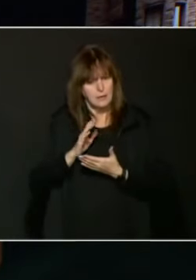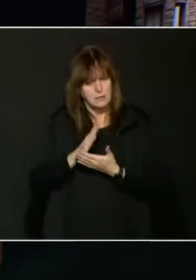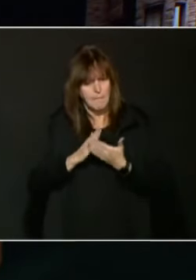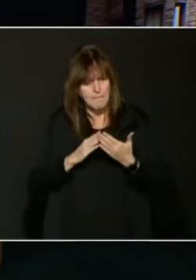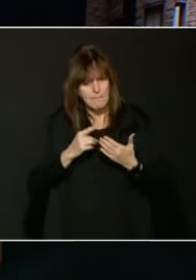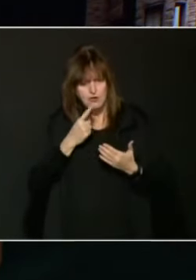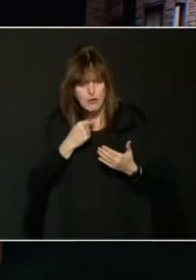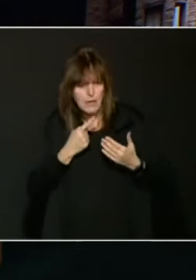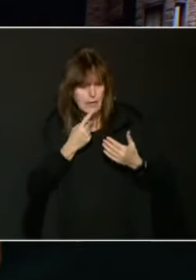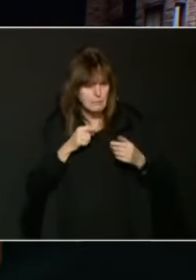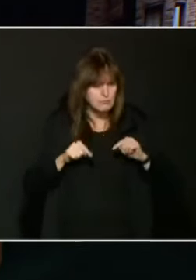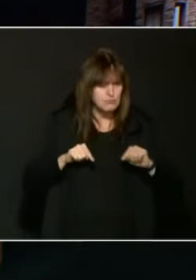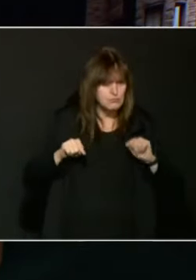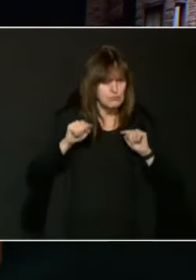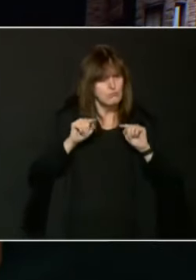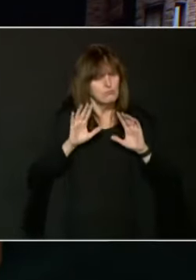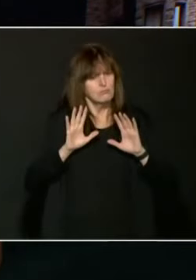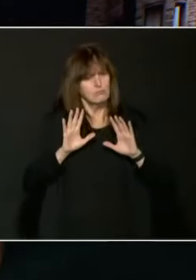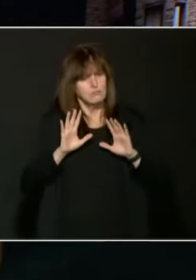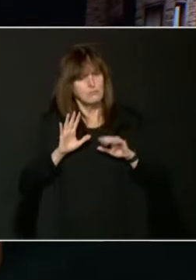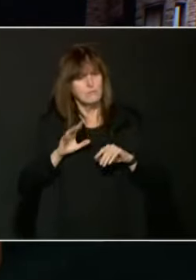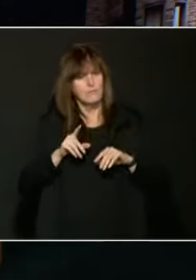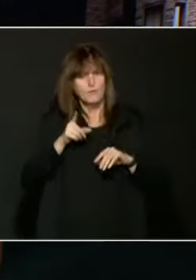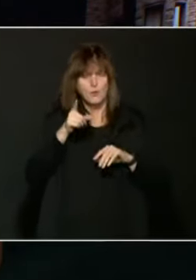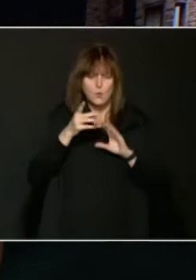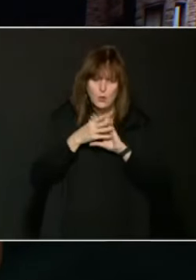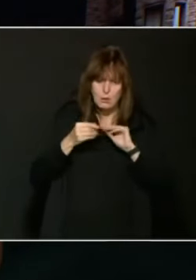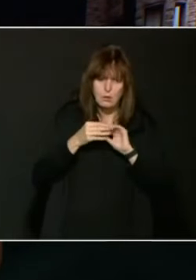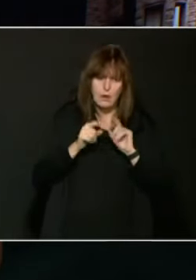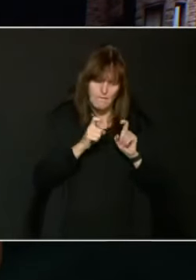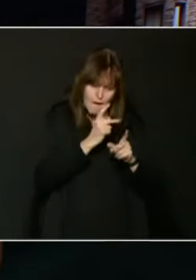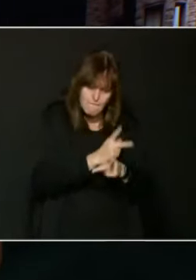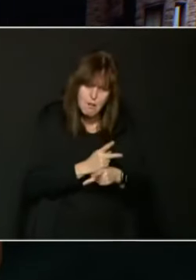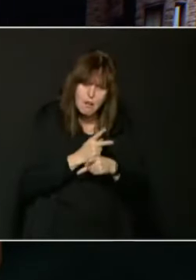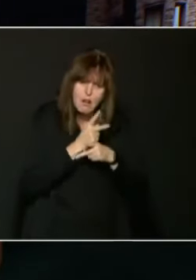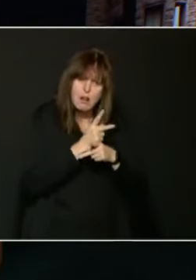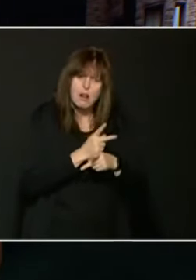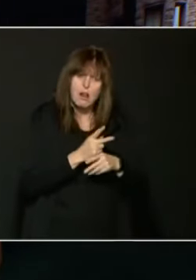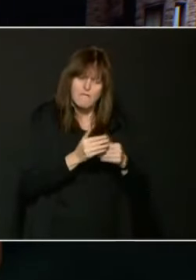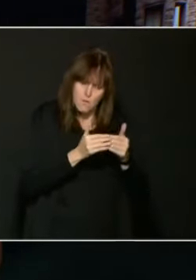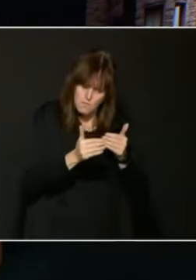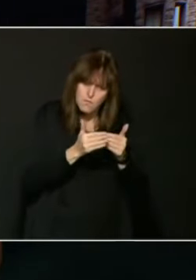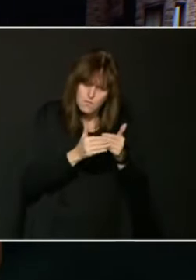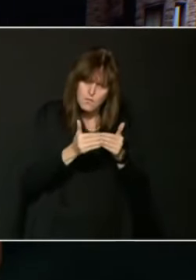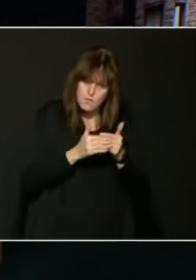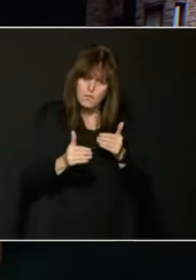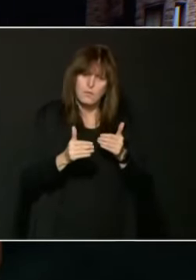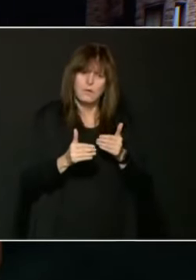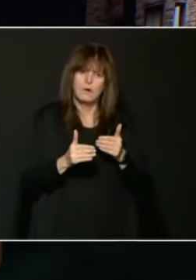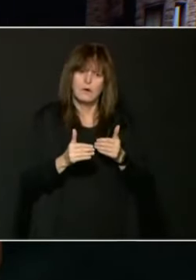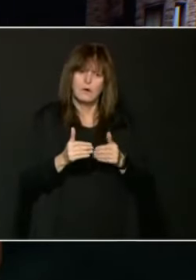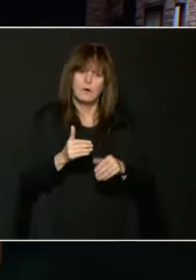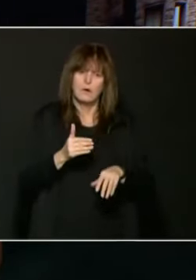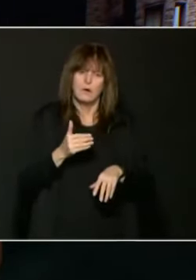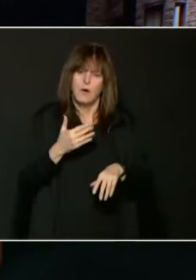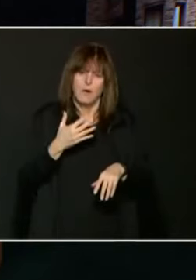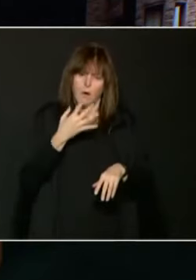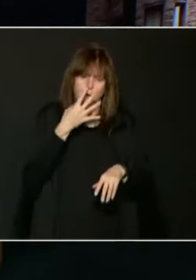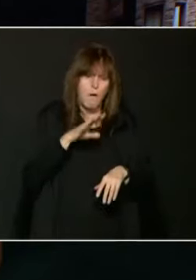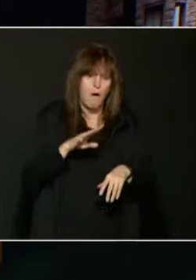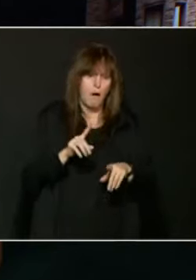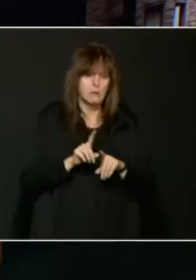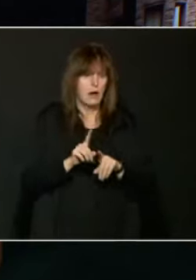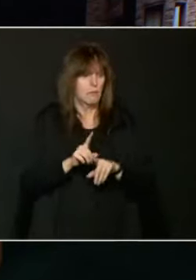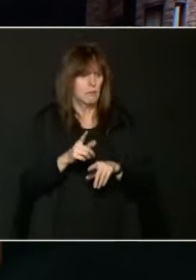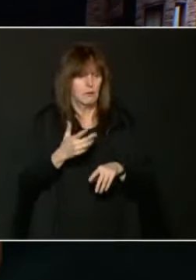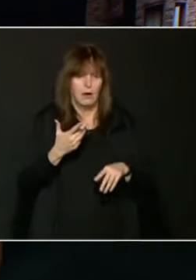curious, when you say that we need to be careful as we go forward not to lose the gains that we've already made up, are you saying that right now